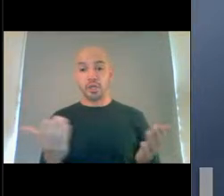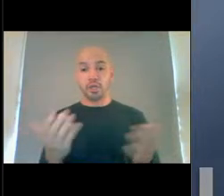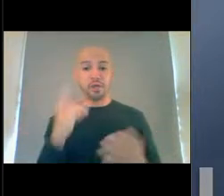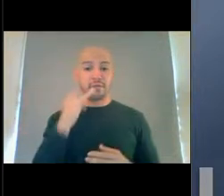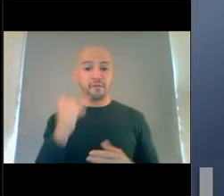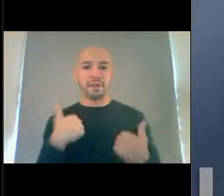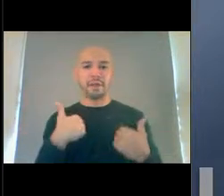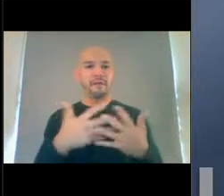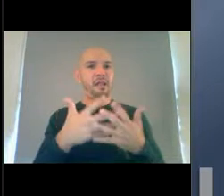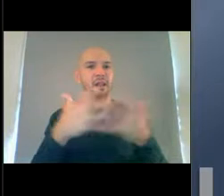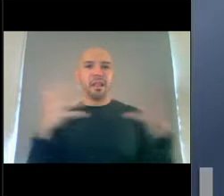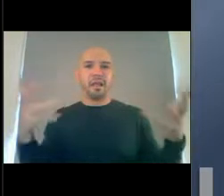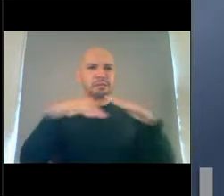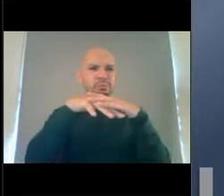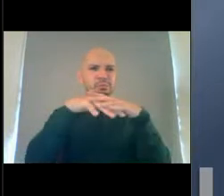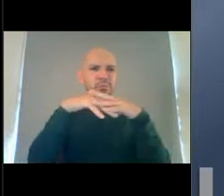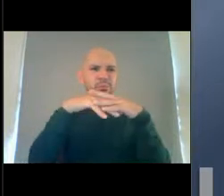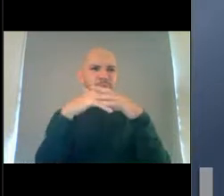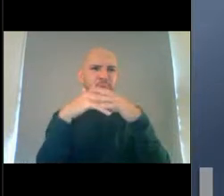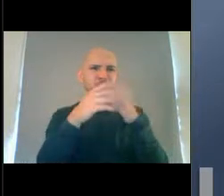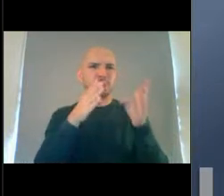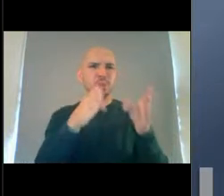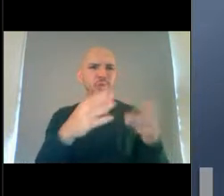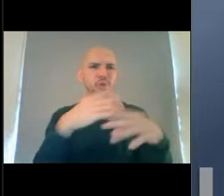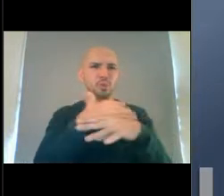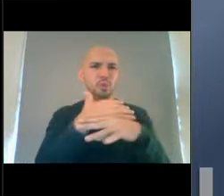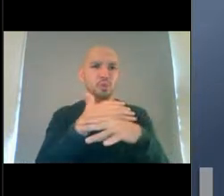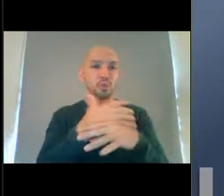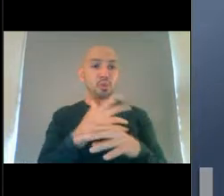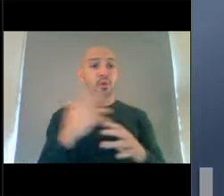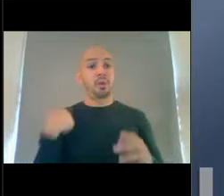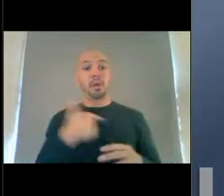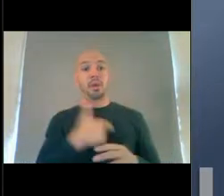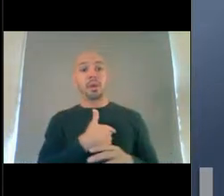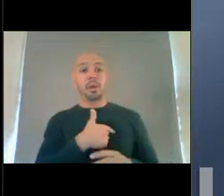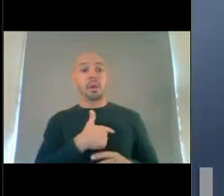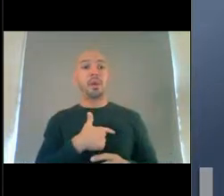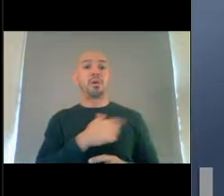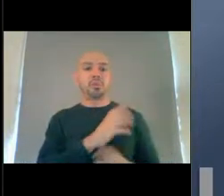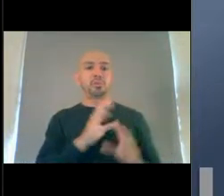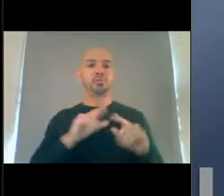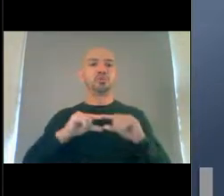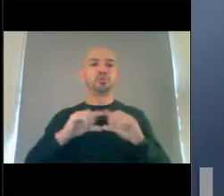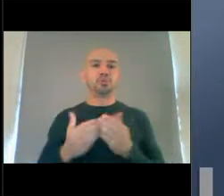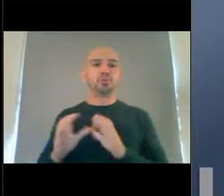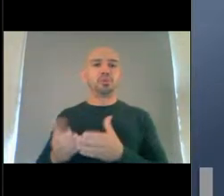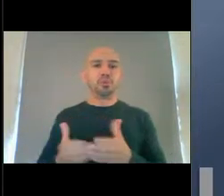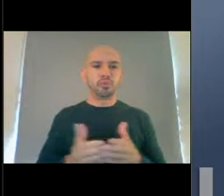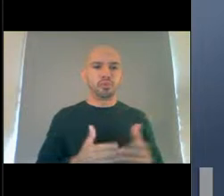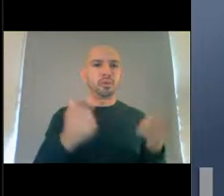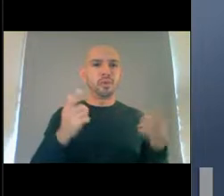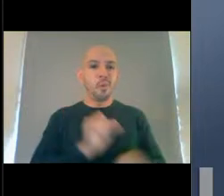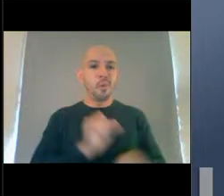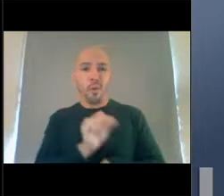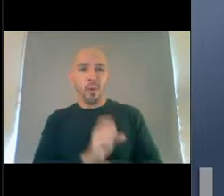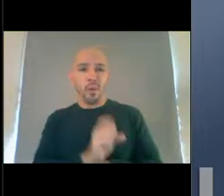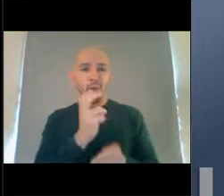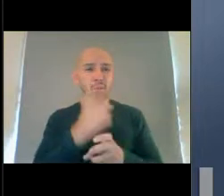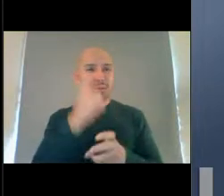congested travel corridors our regions have worked tirelessly to address the congestion crisis across the state by undertaking long-term